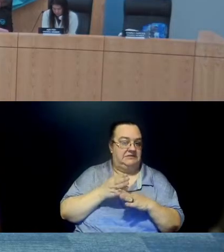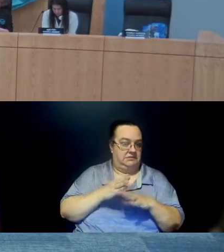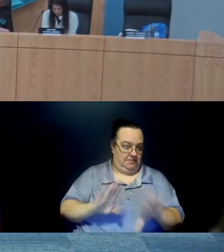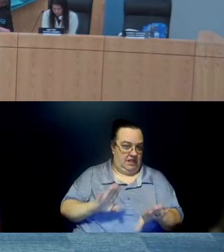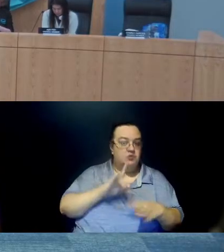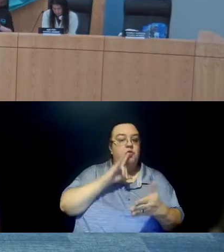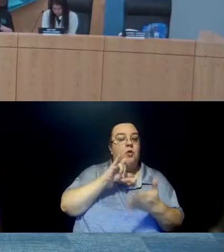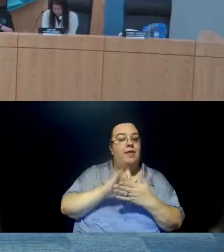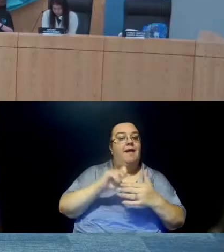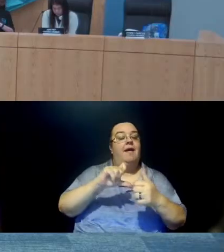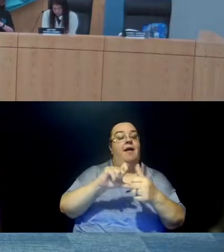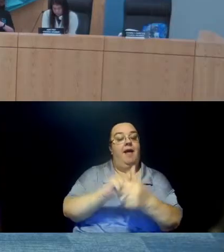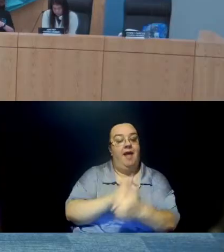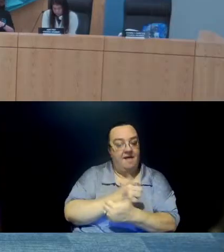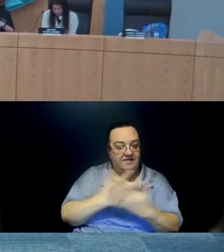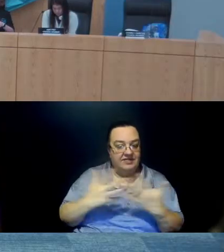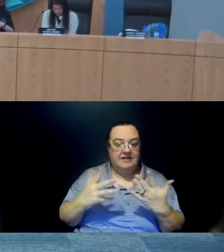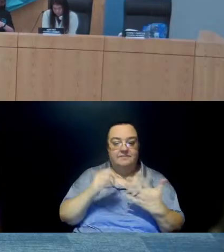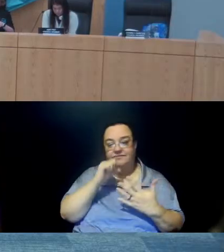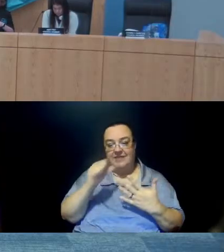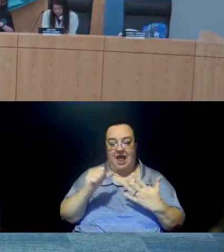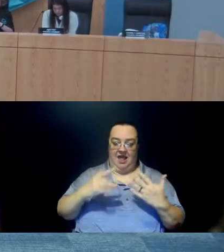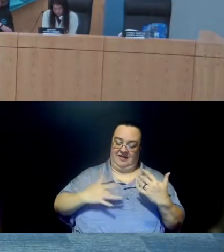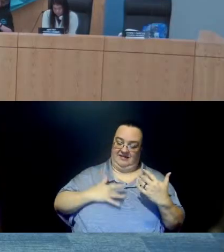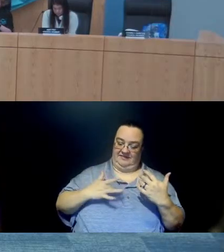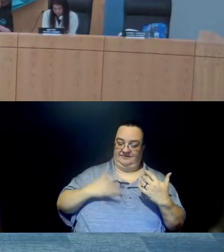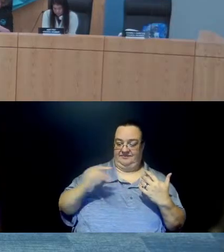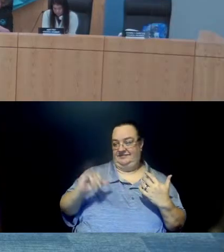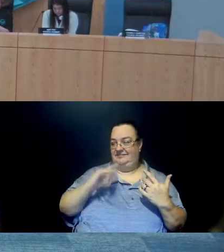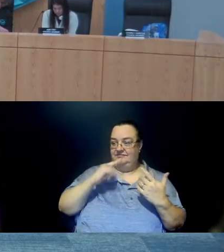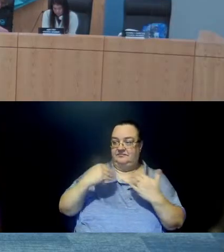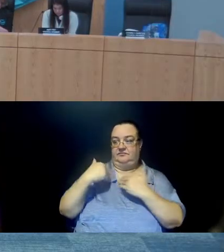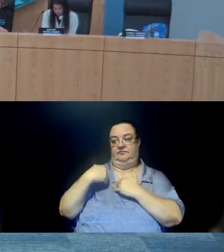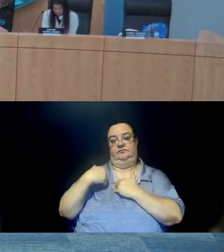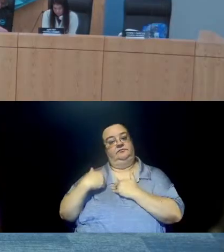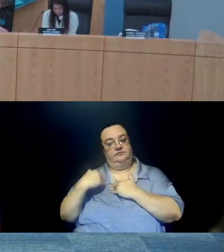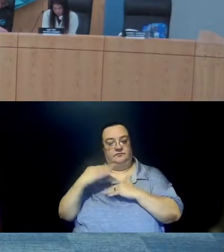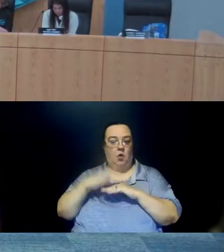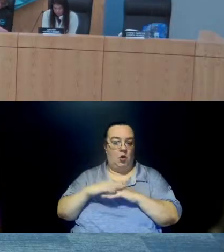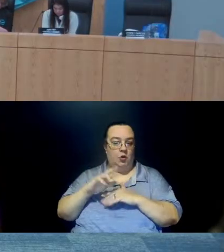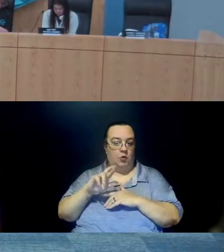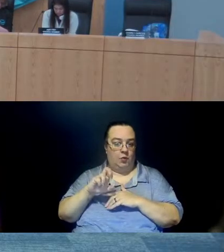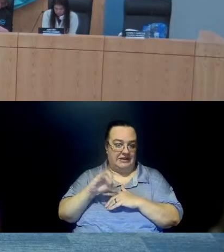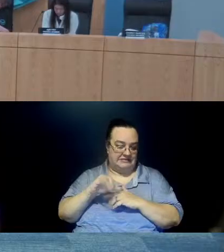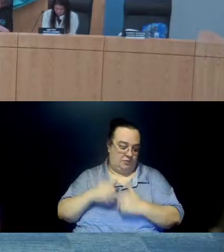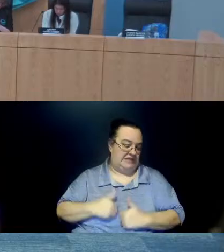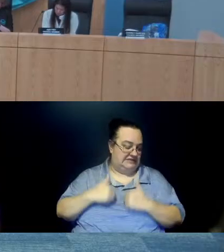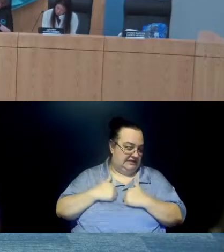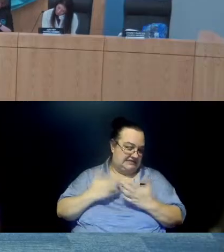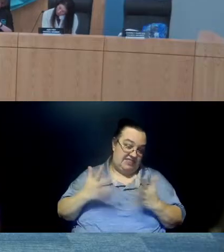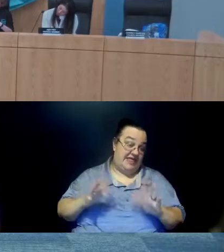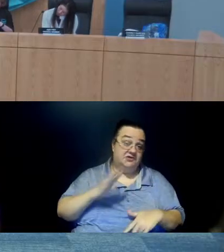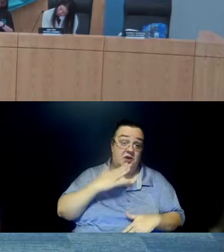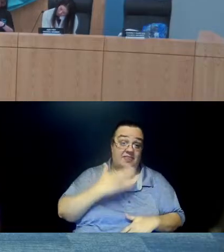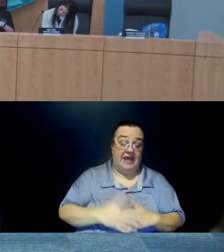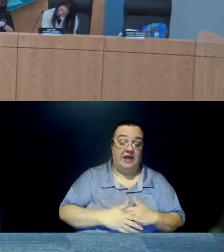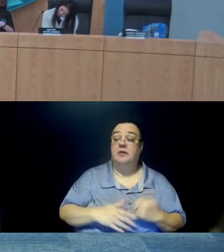that everything doesn't feel like it's just on us. And that's all. Thank you. All right, I